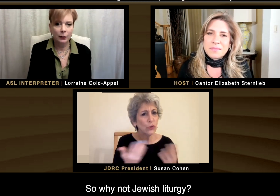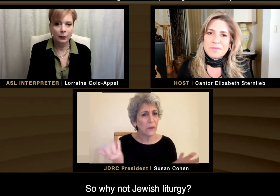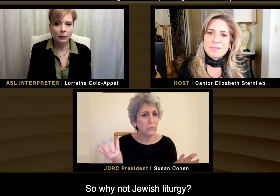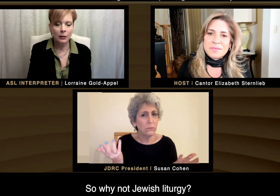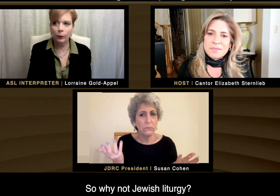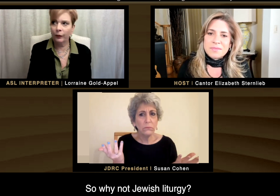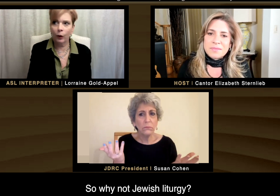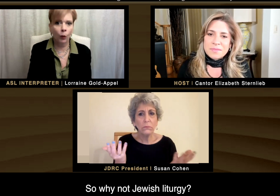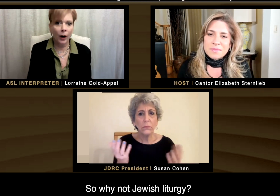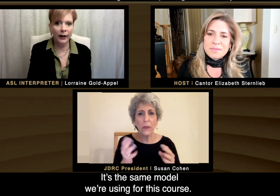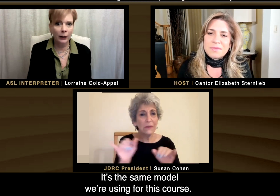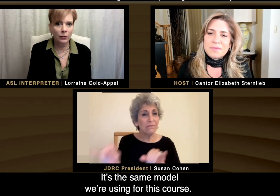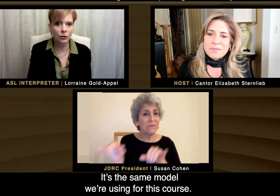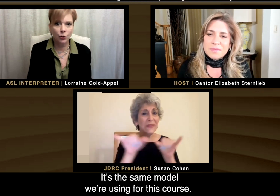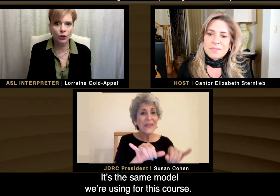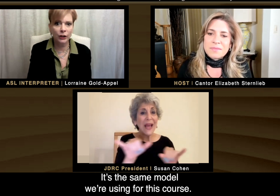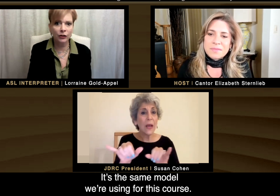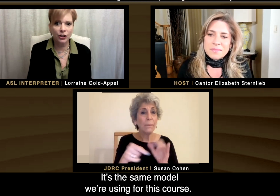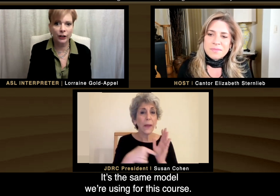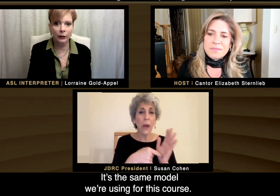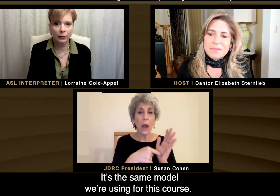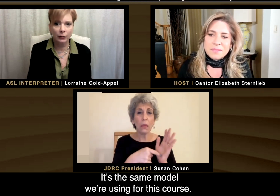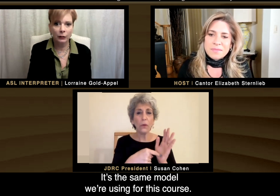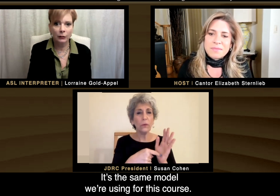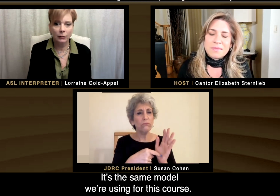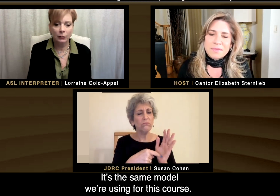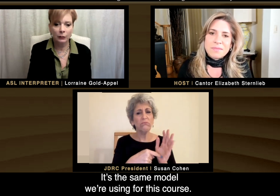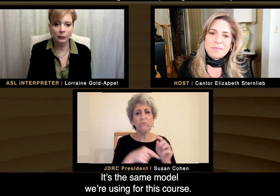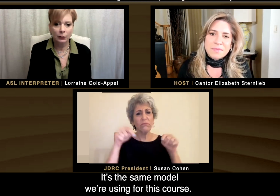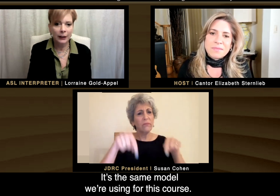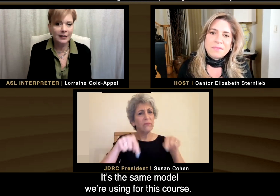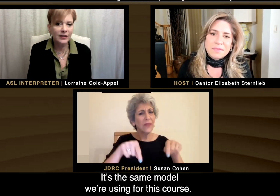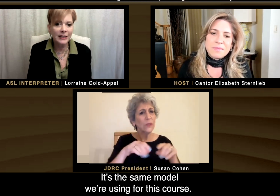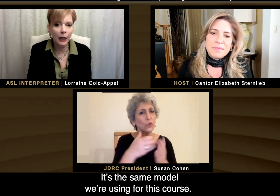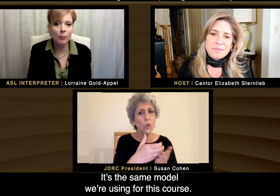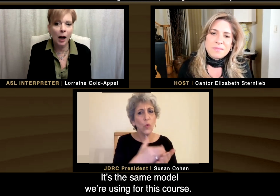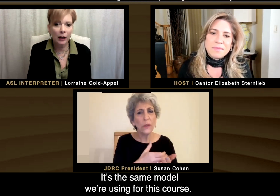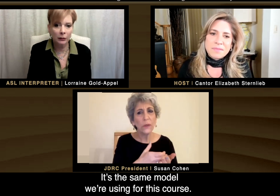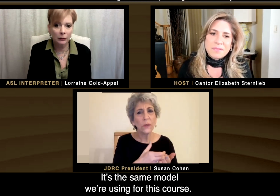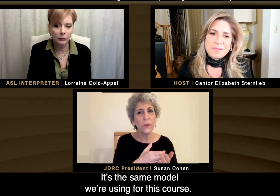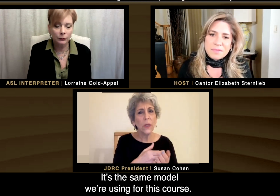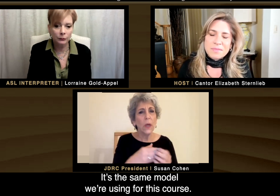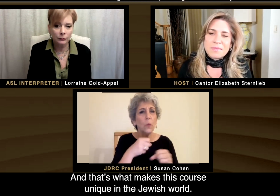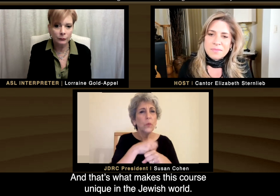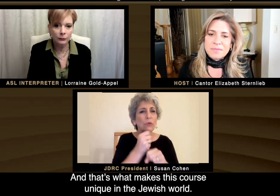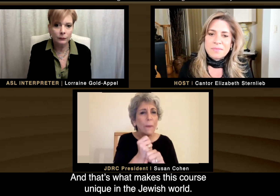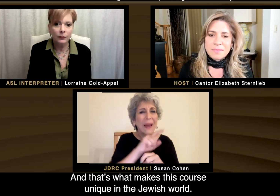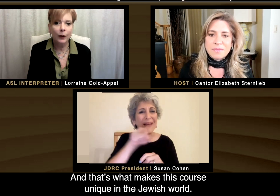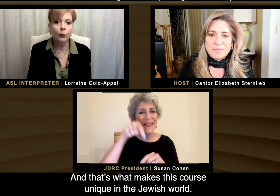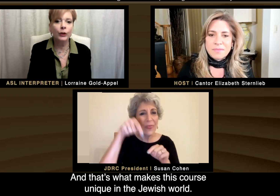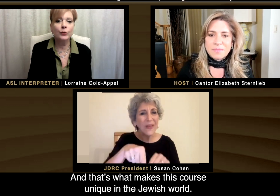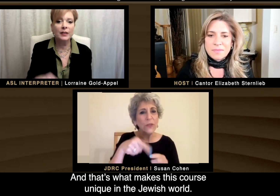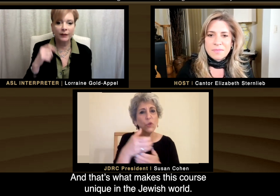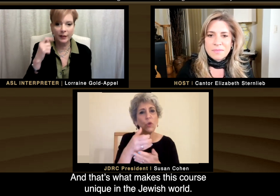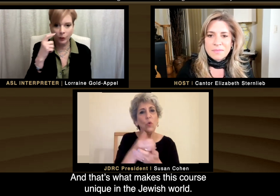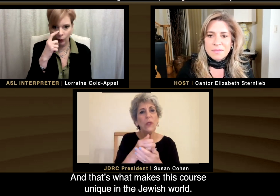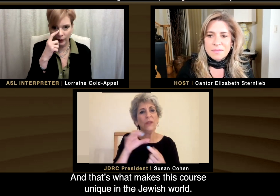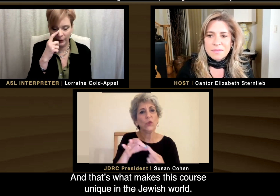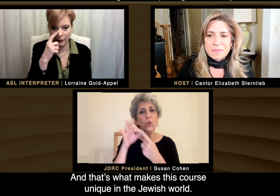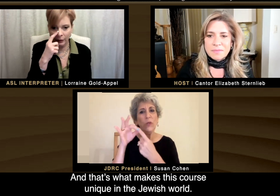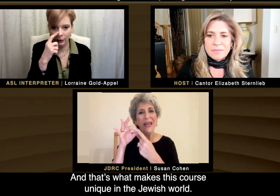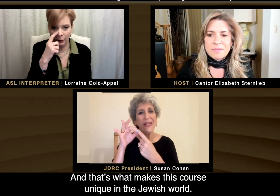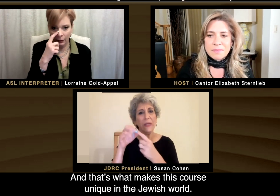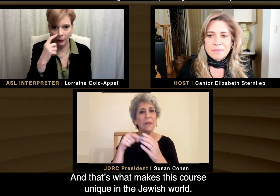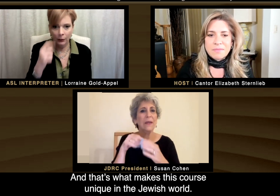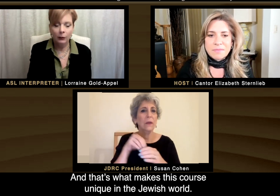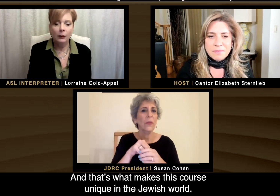years. So we thought, why not Jewish liturgy? It's the same model that we use in this